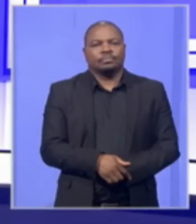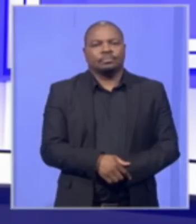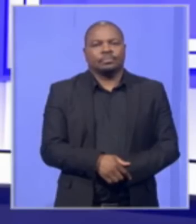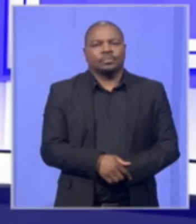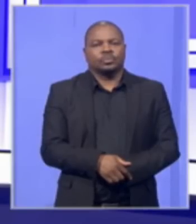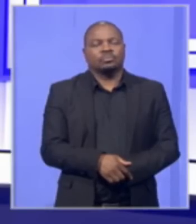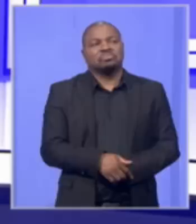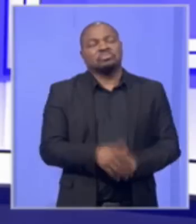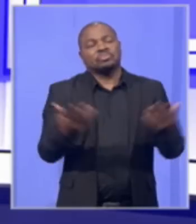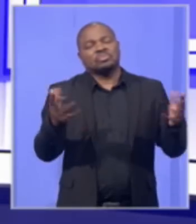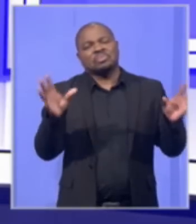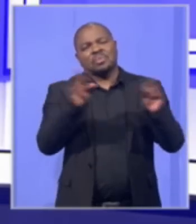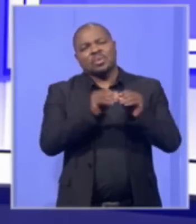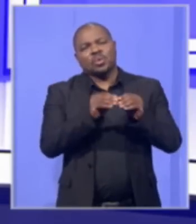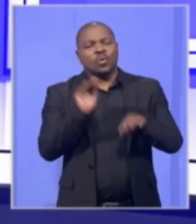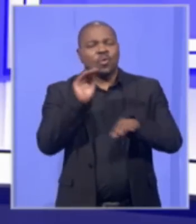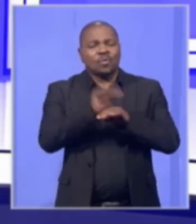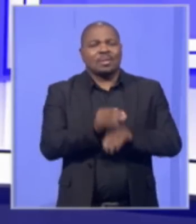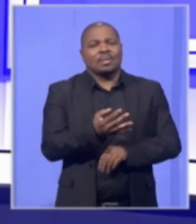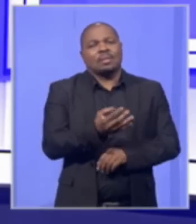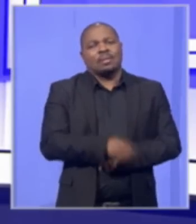Ke batho ba le dikete di le